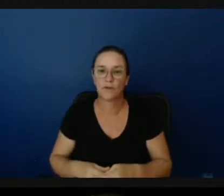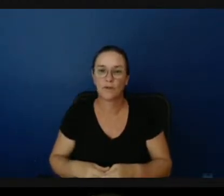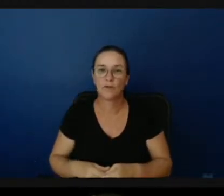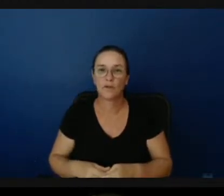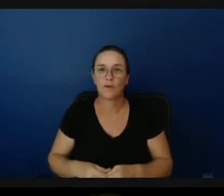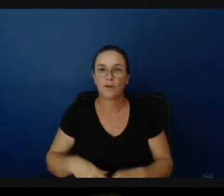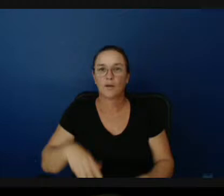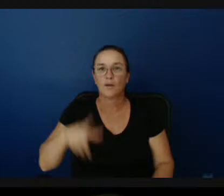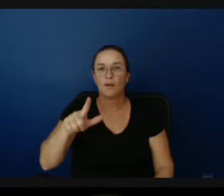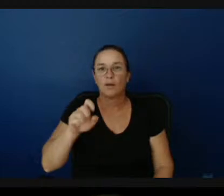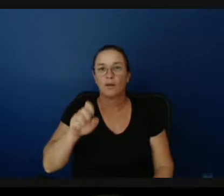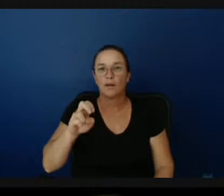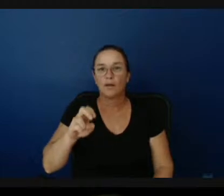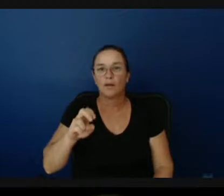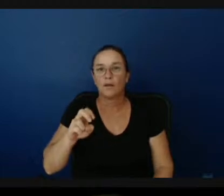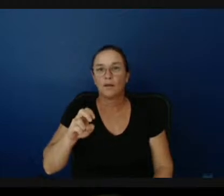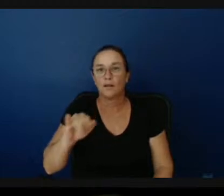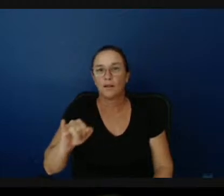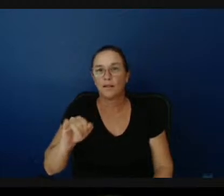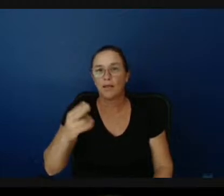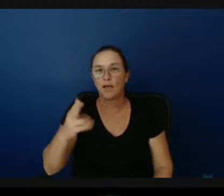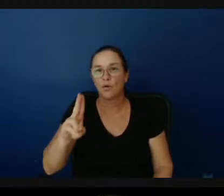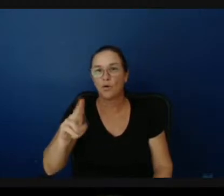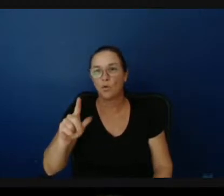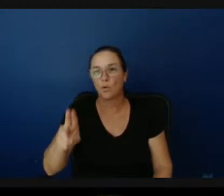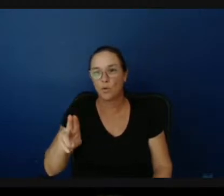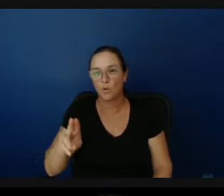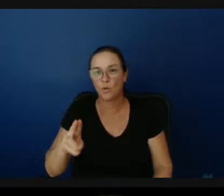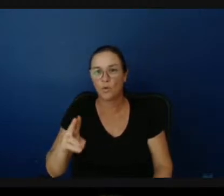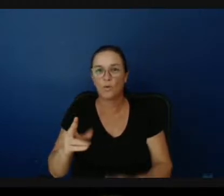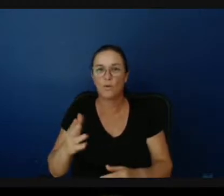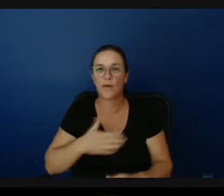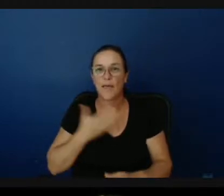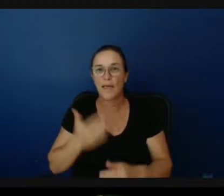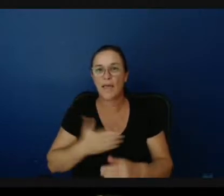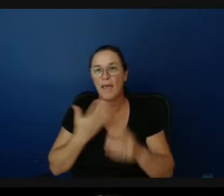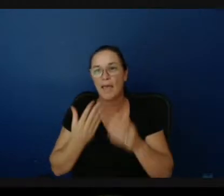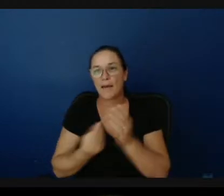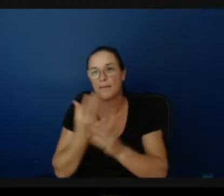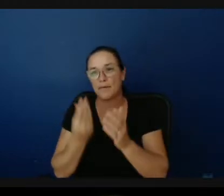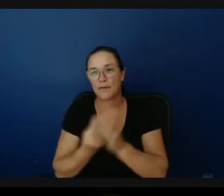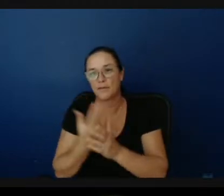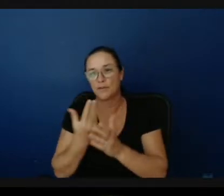Lehulu, Happy New Year. The Pele's fireworks, as we were hearing,